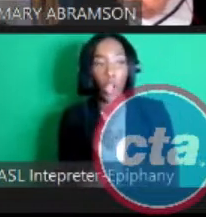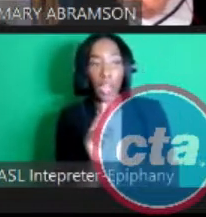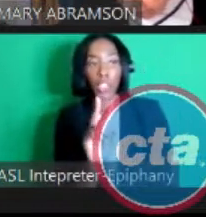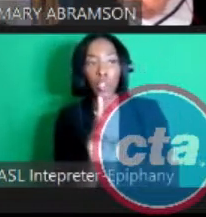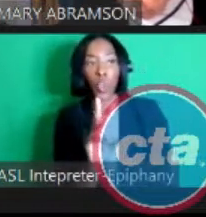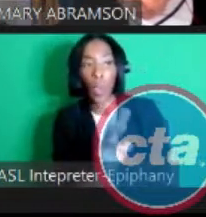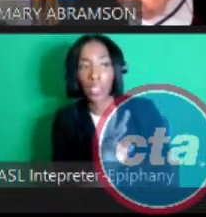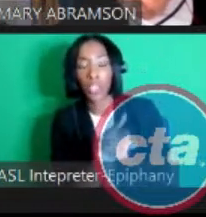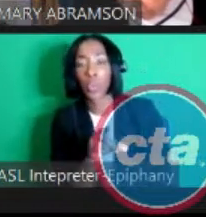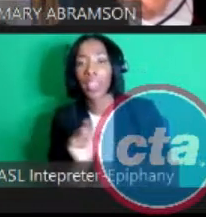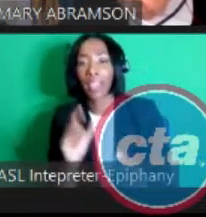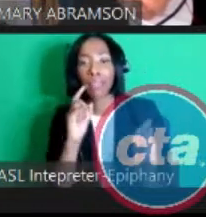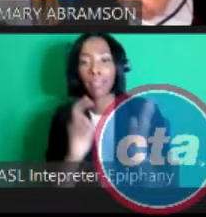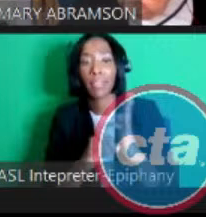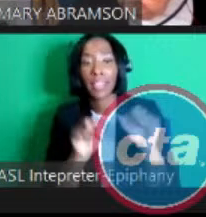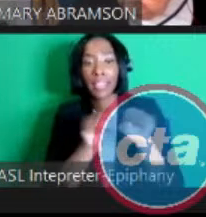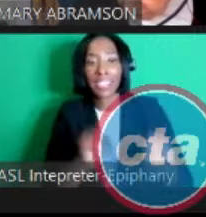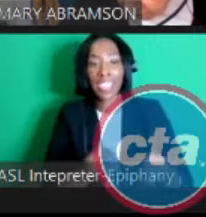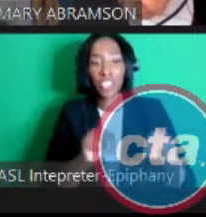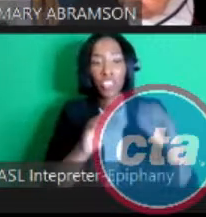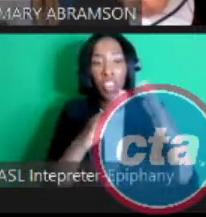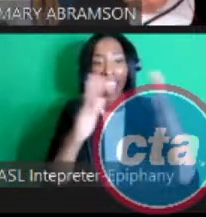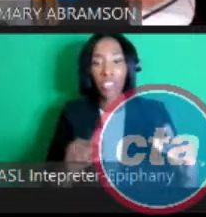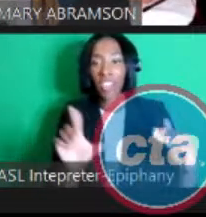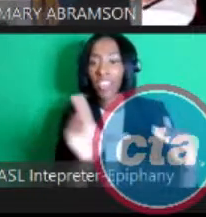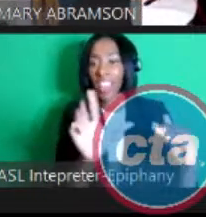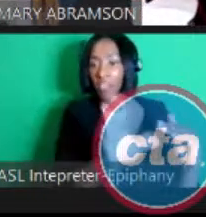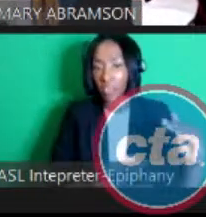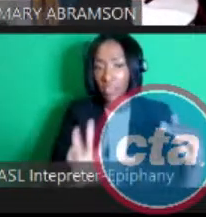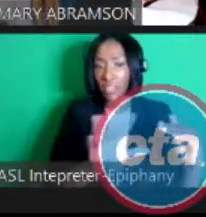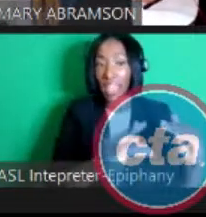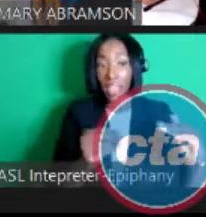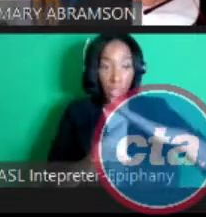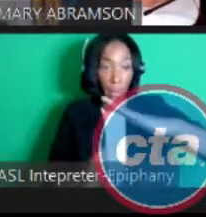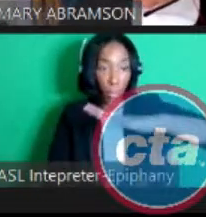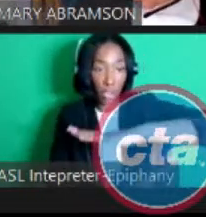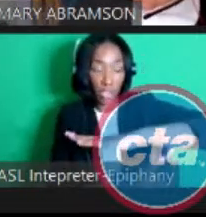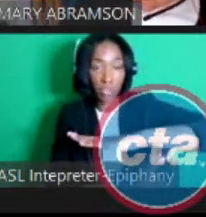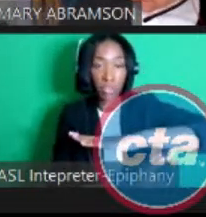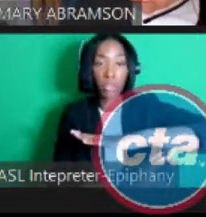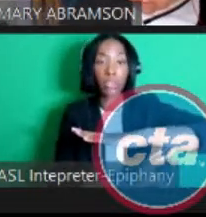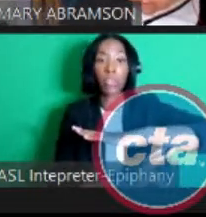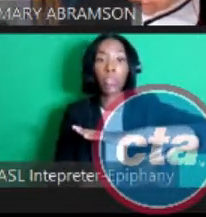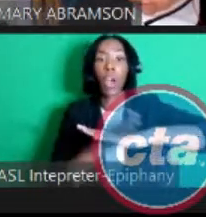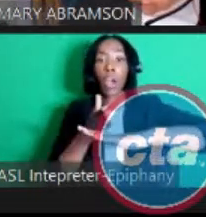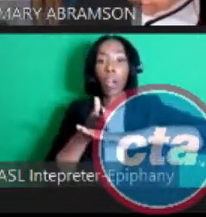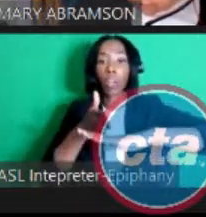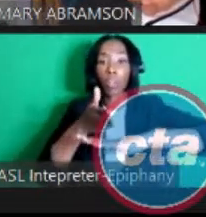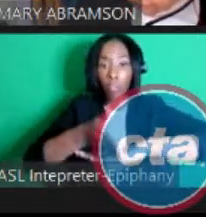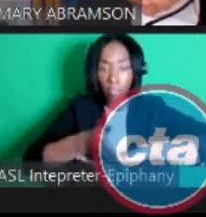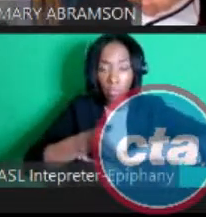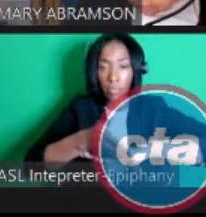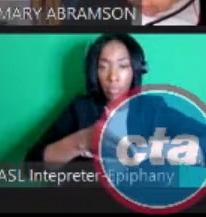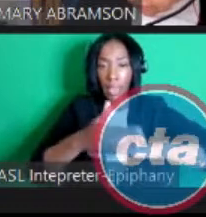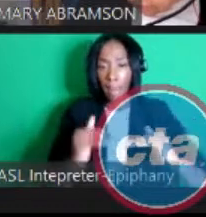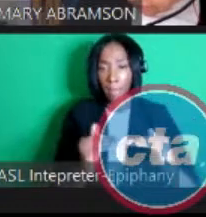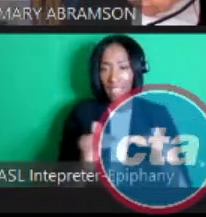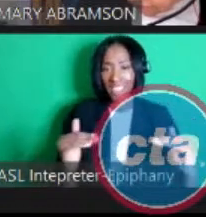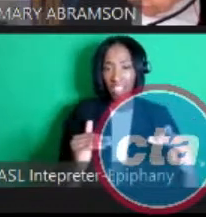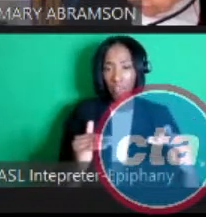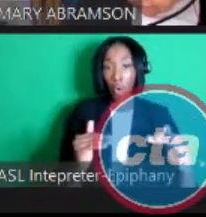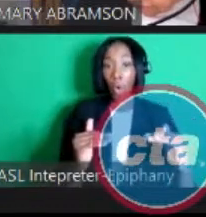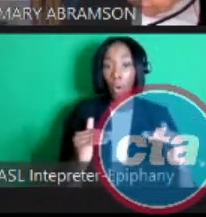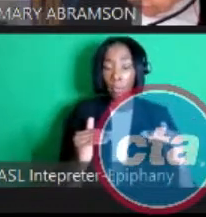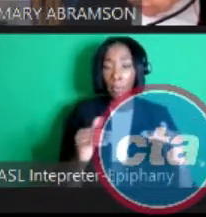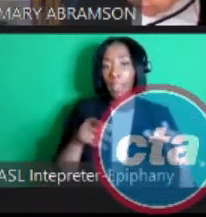the station house on the left-hand side of the view and the bridge that runs across above platform level that connects those 2